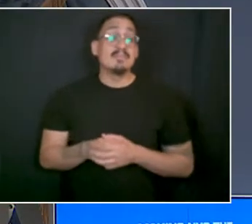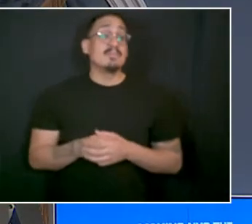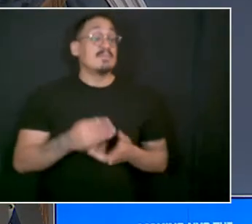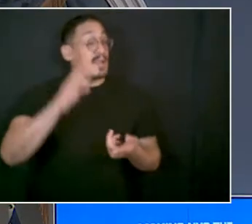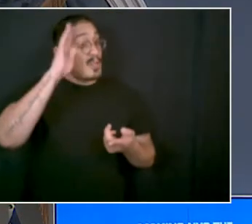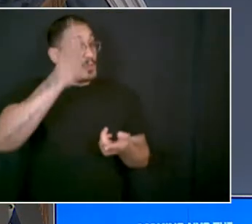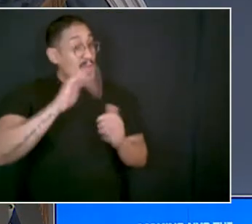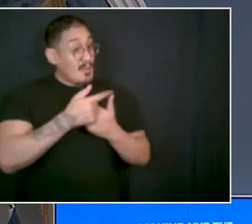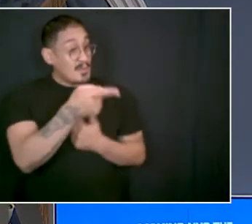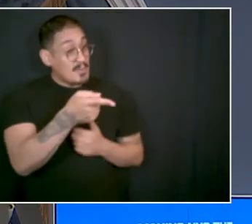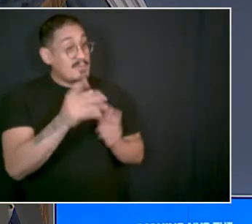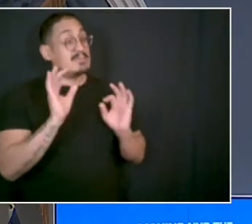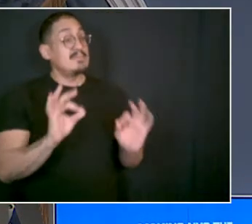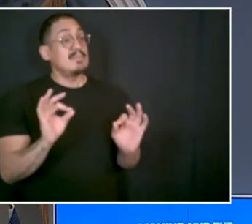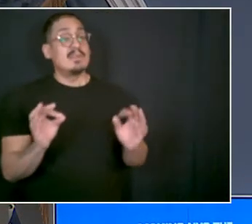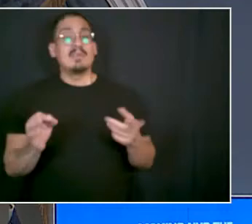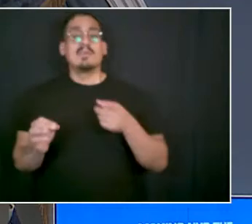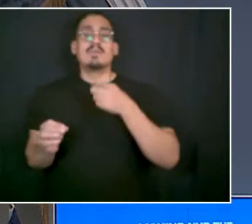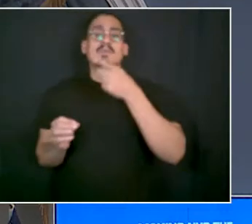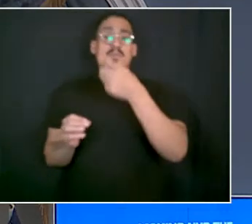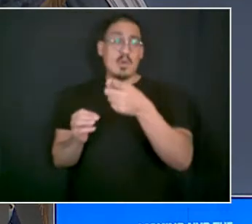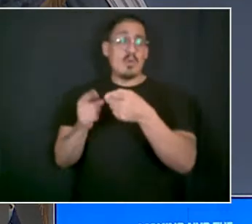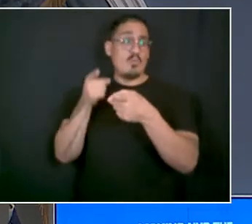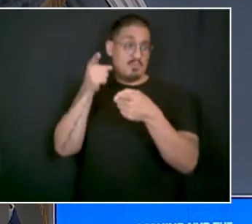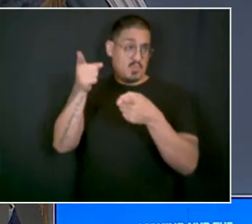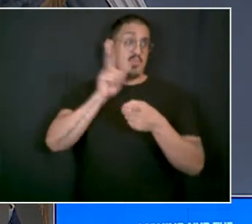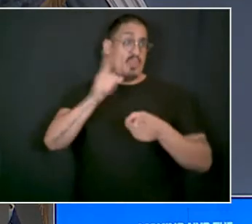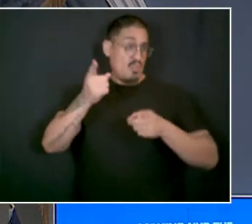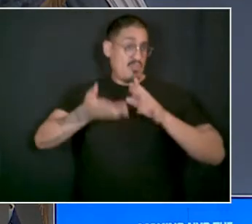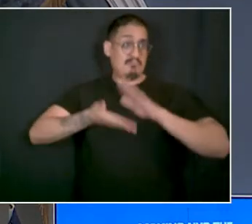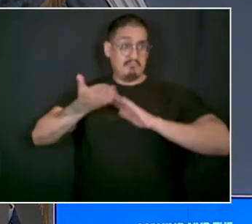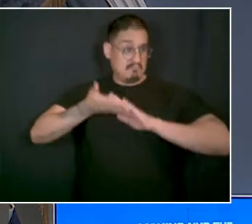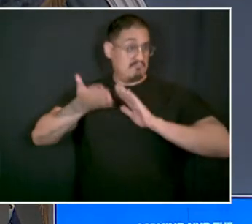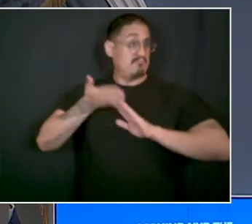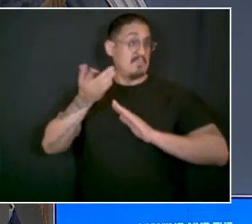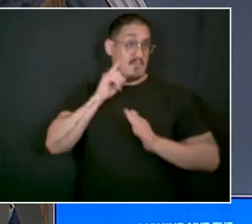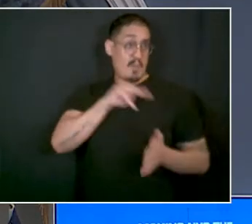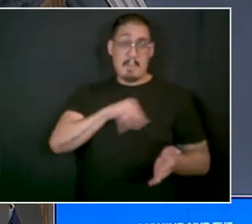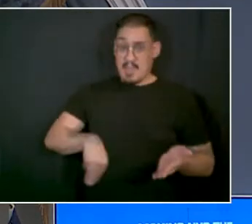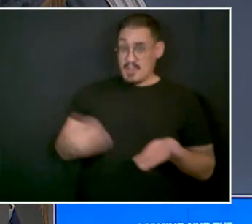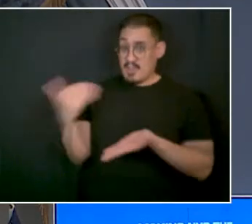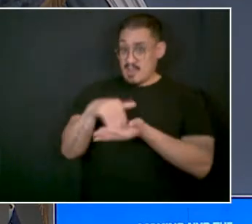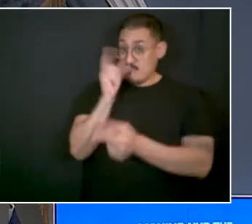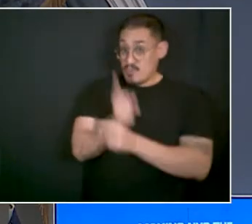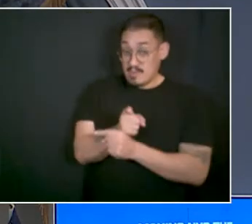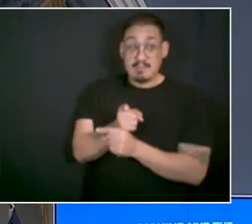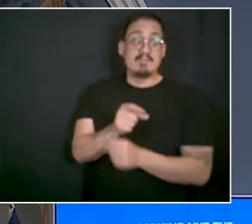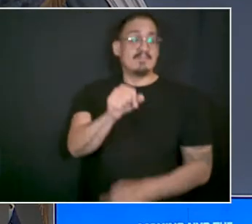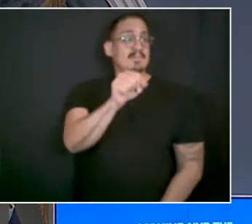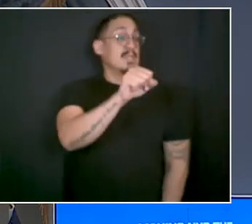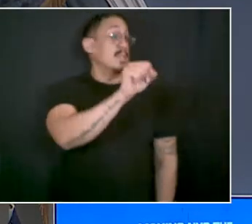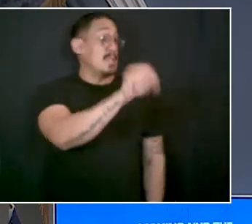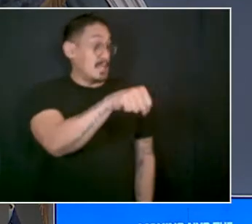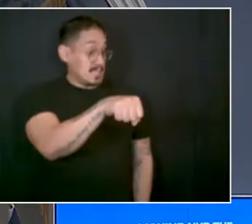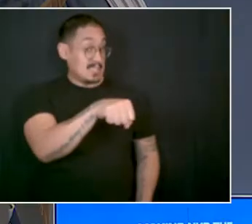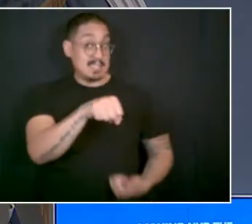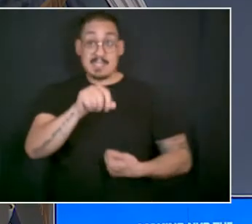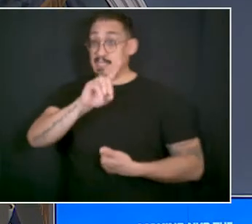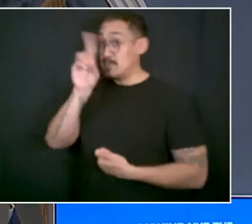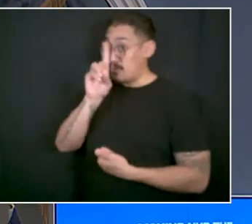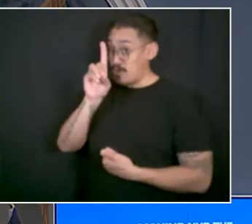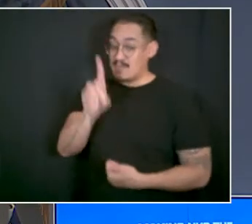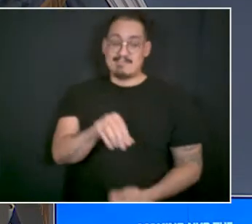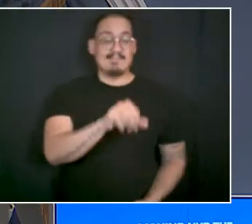are running. Yes. Running as a Democrat. Yes. You want a second term. I want what? You want a second term. Yes. So I ask you this